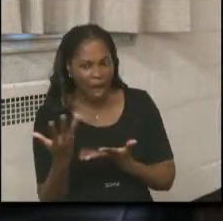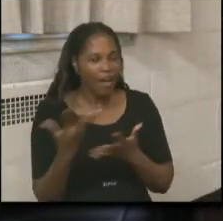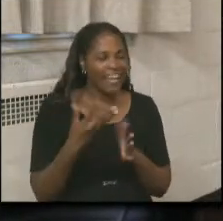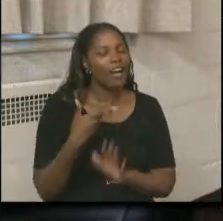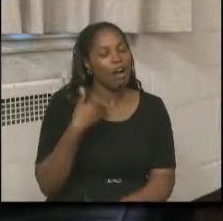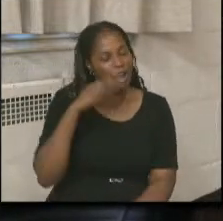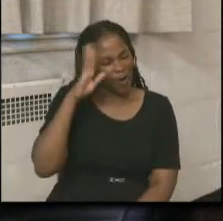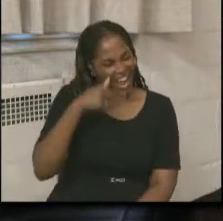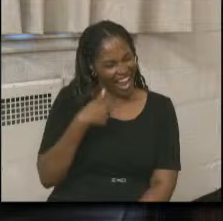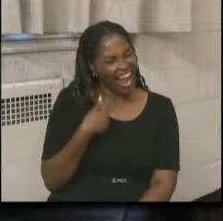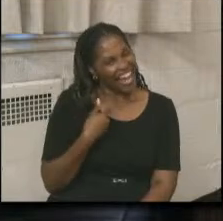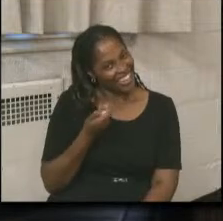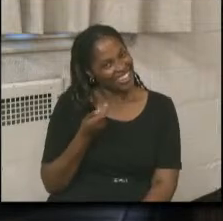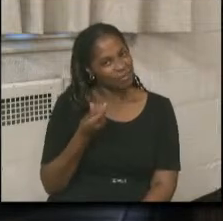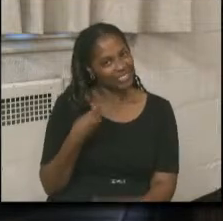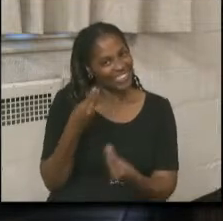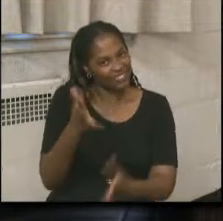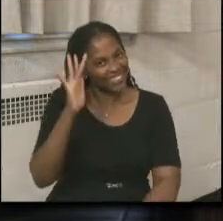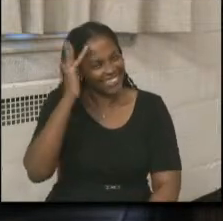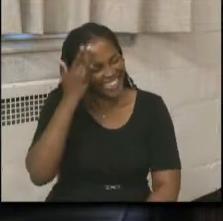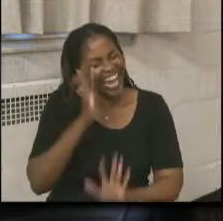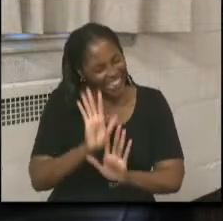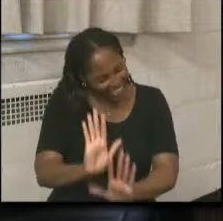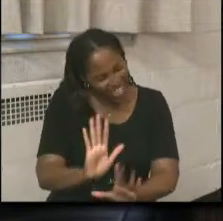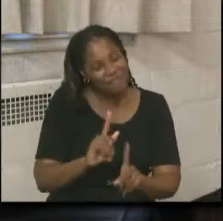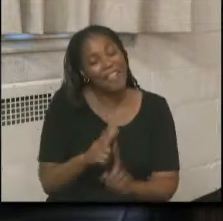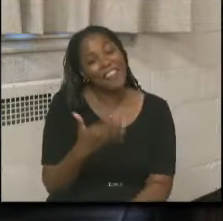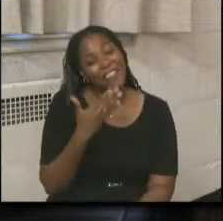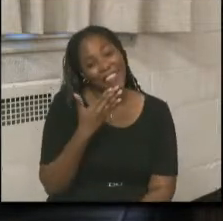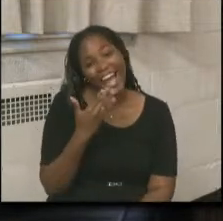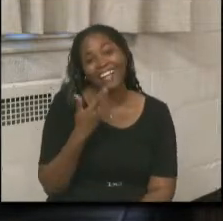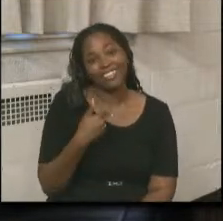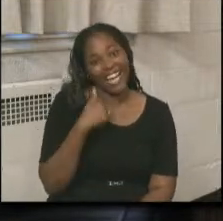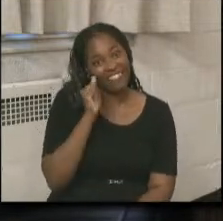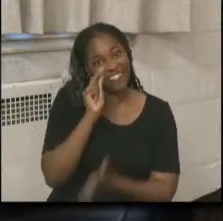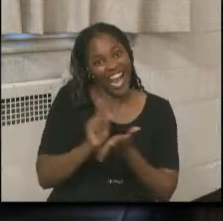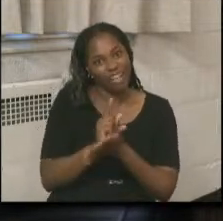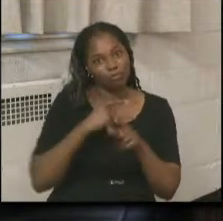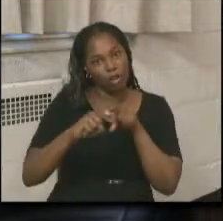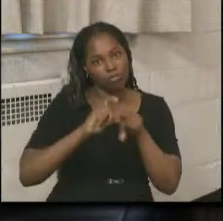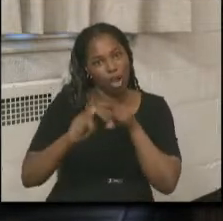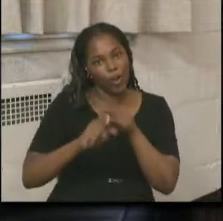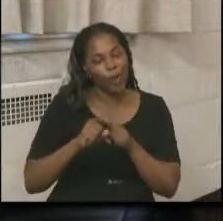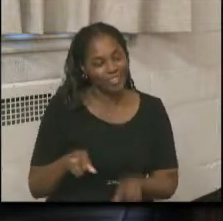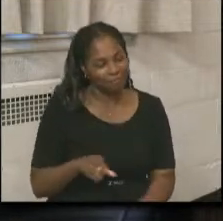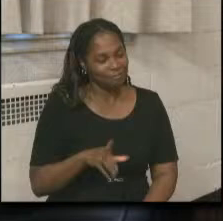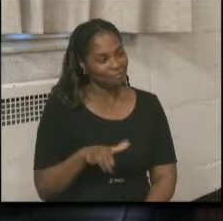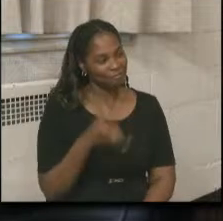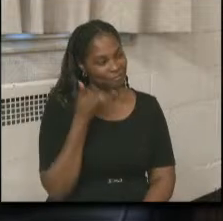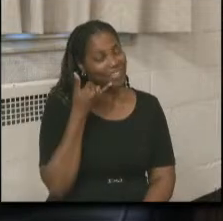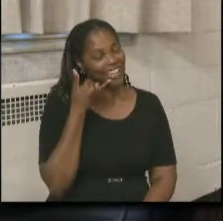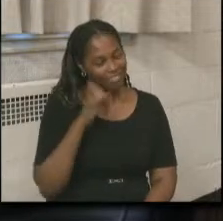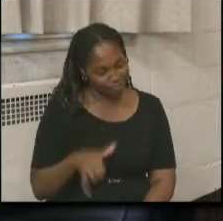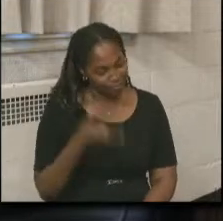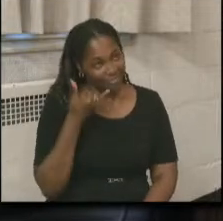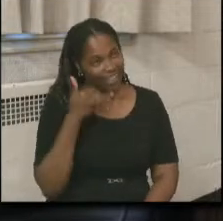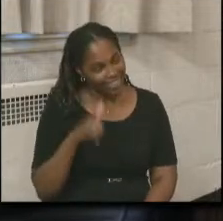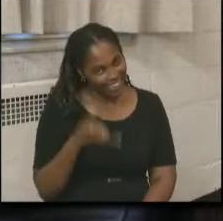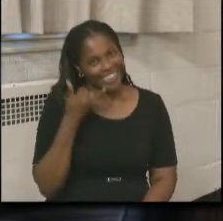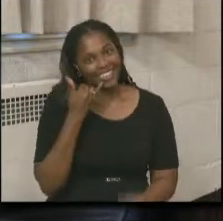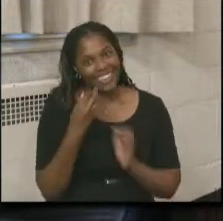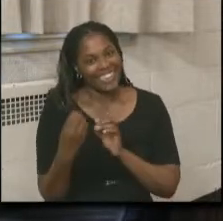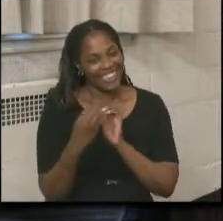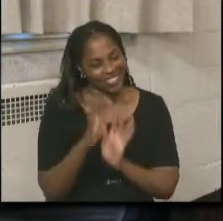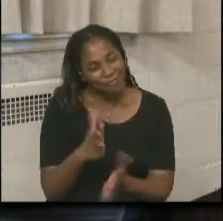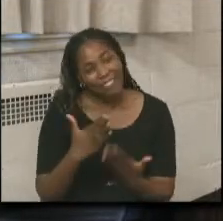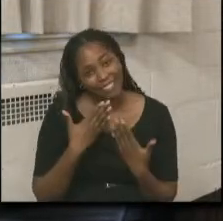would get on your nerves, but I thank you for taking my calls every hour and going back and forth. Thank you for serving